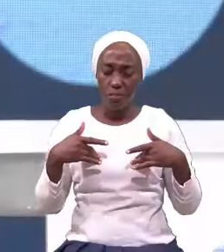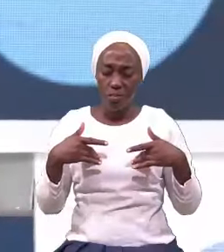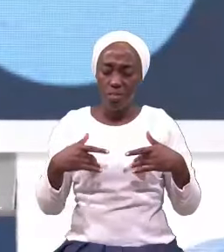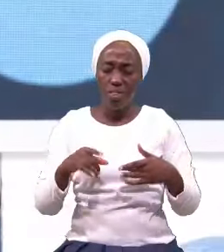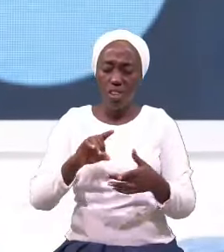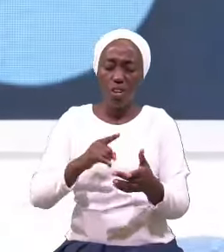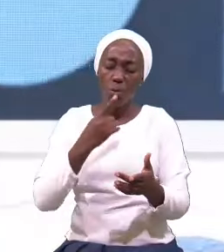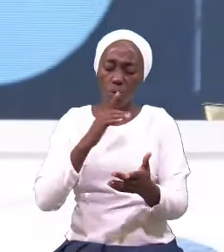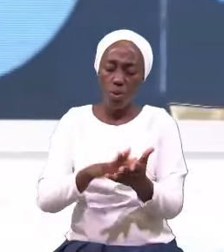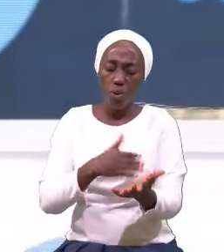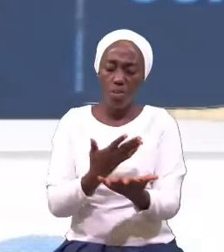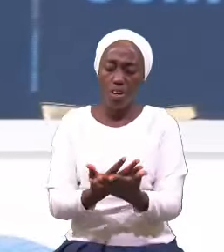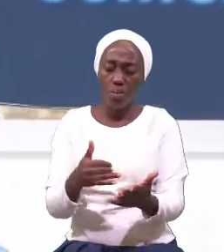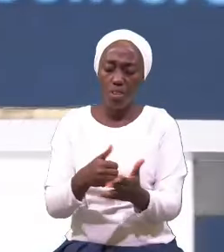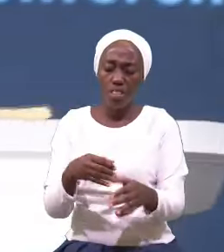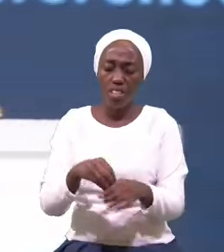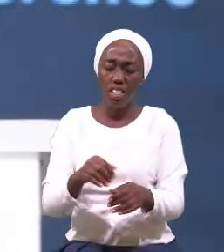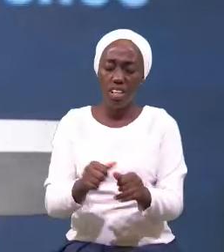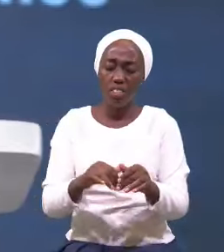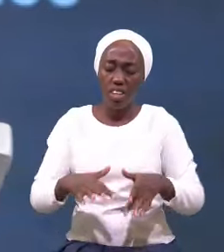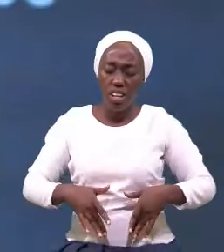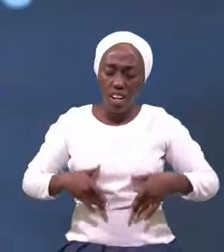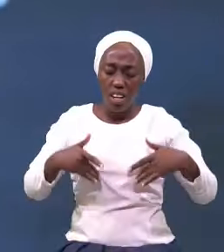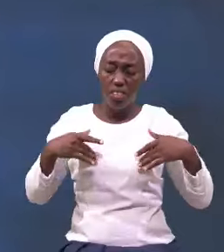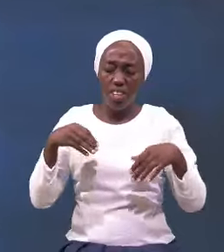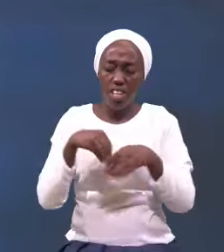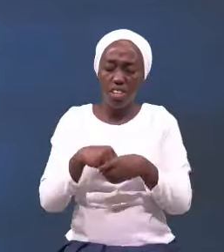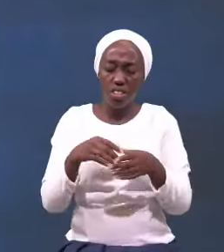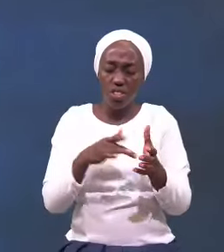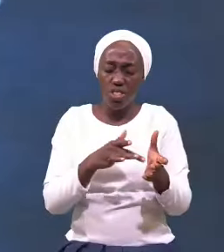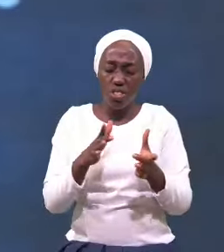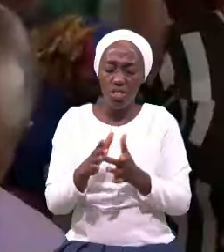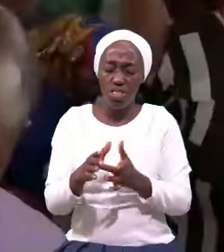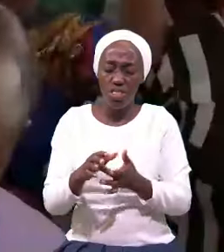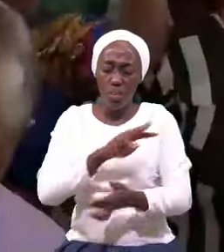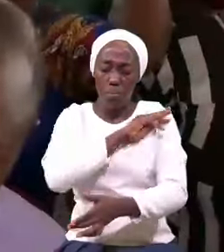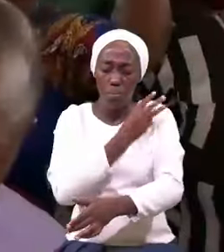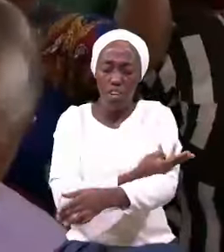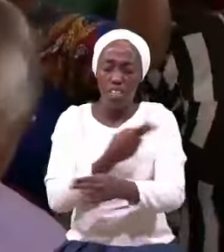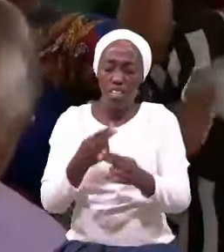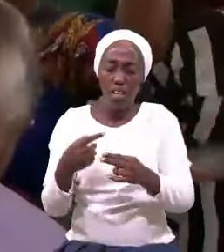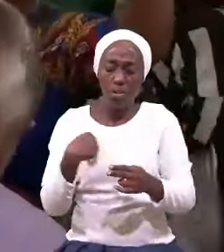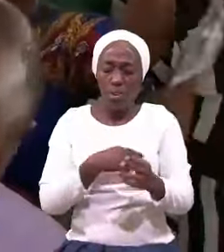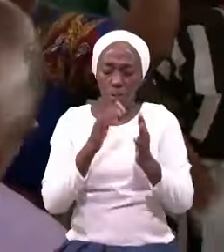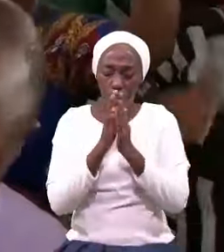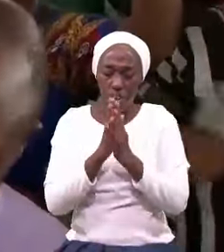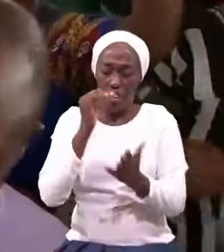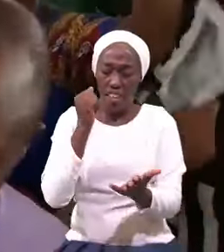Confirm it in every life. In Jesus' mighty name we pray.